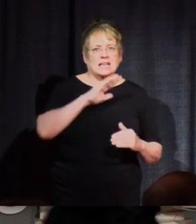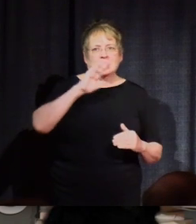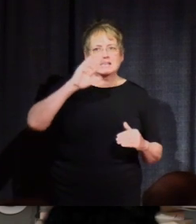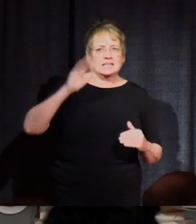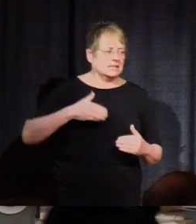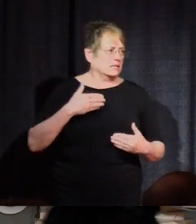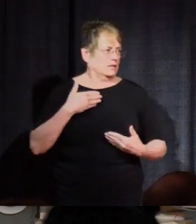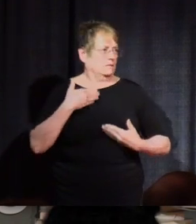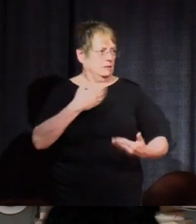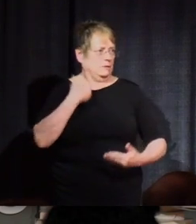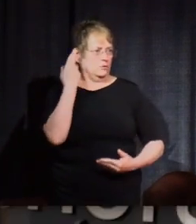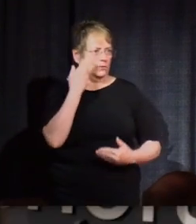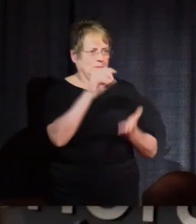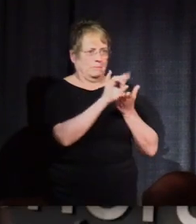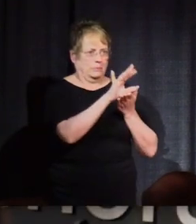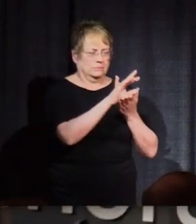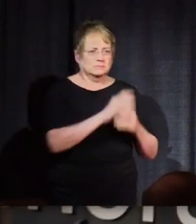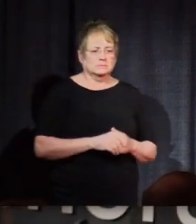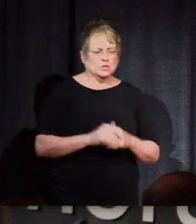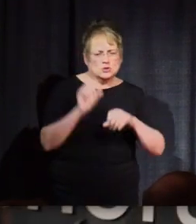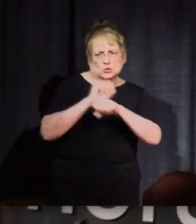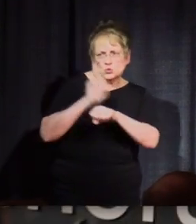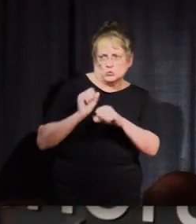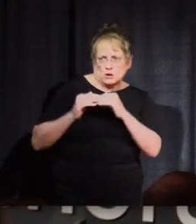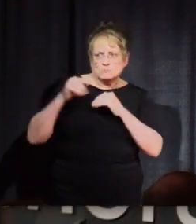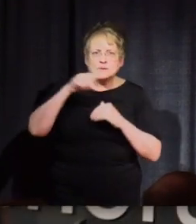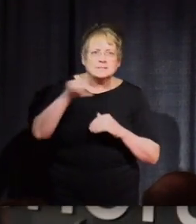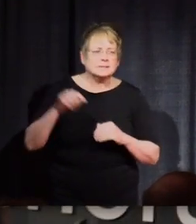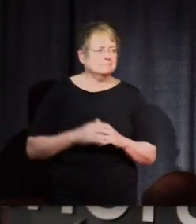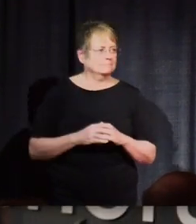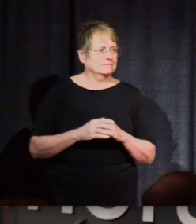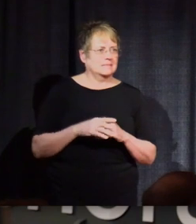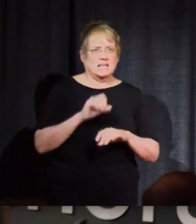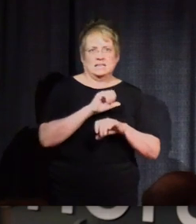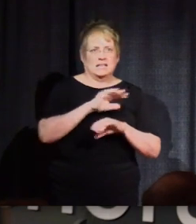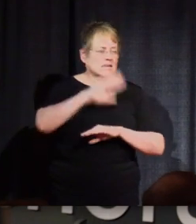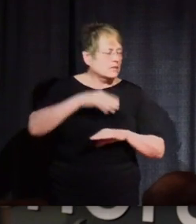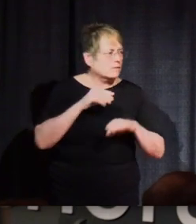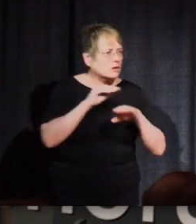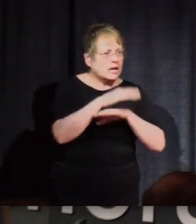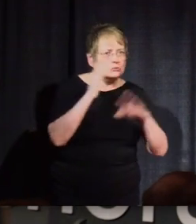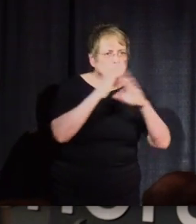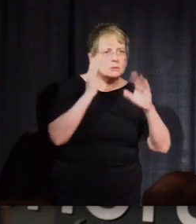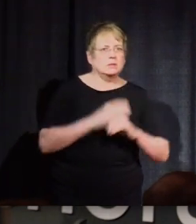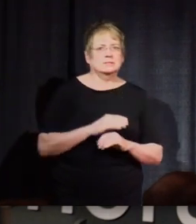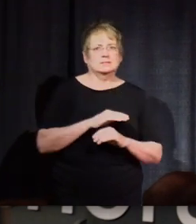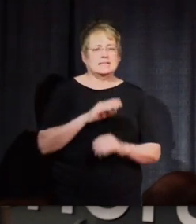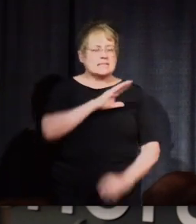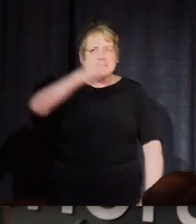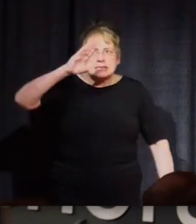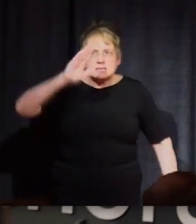them a reason to kick you out of the room you outwork everyone you never make waves and you never ever